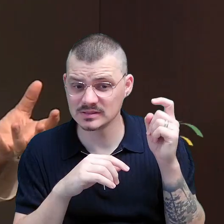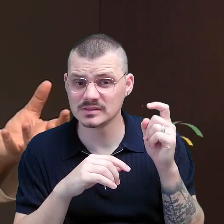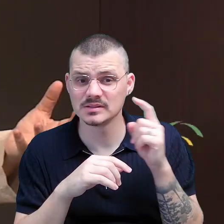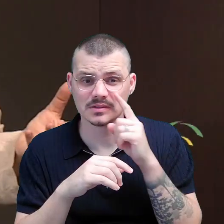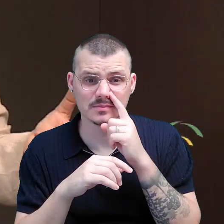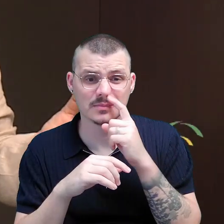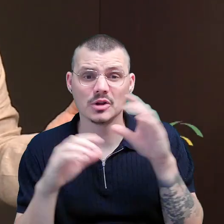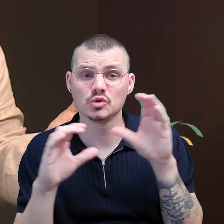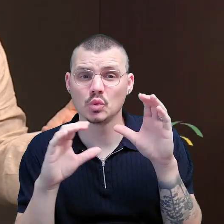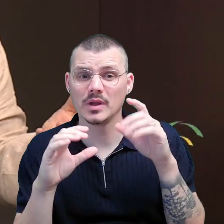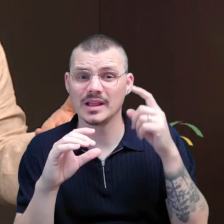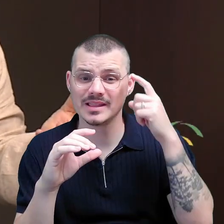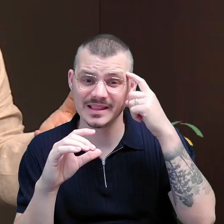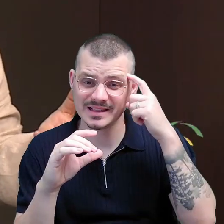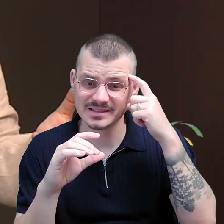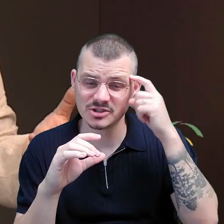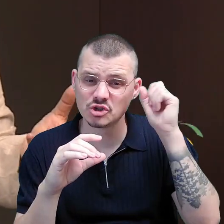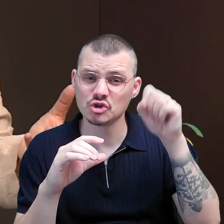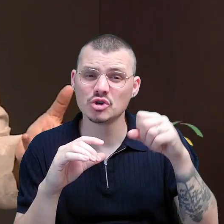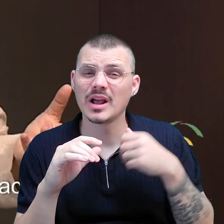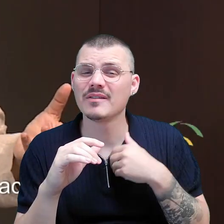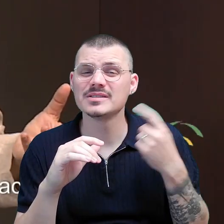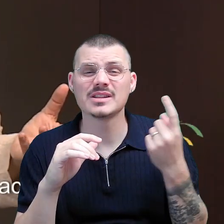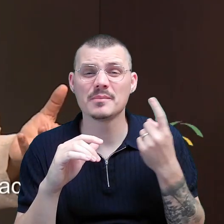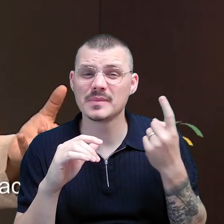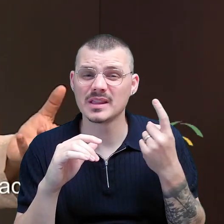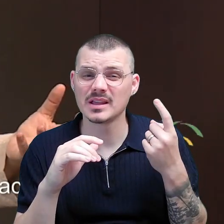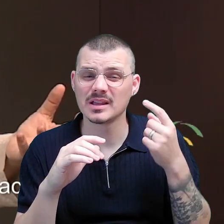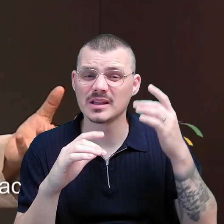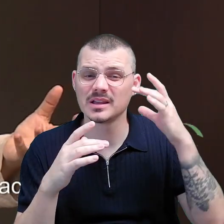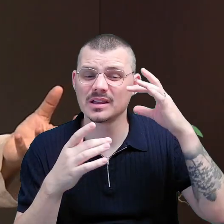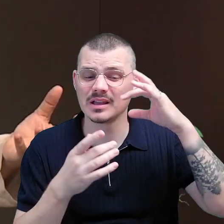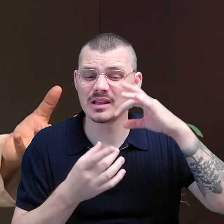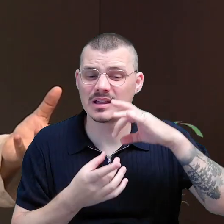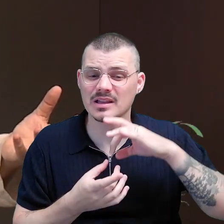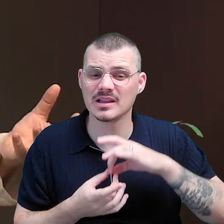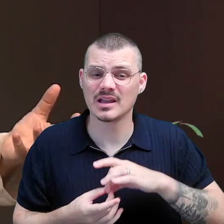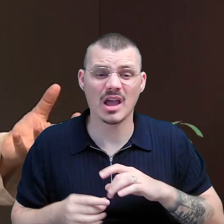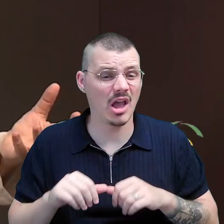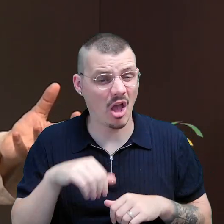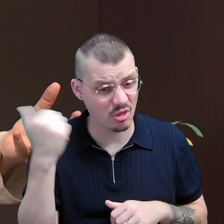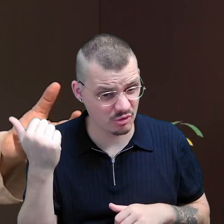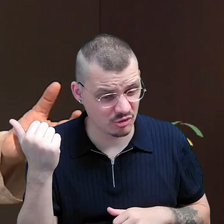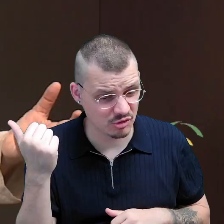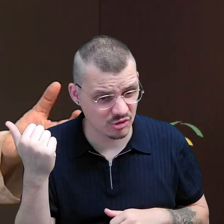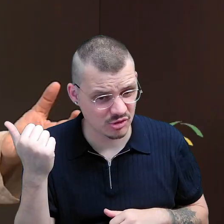Because doing this could have something to do with someplace else, couldn't it?